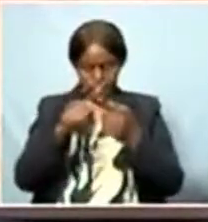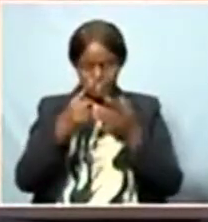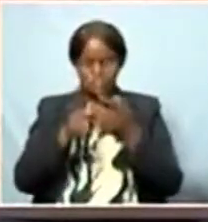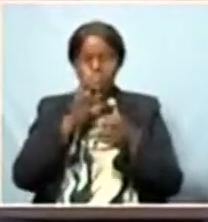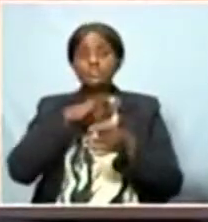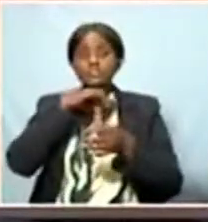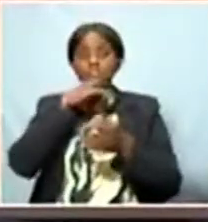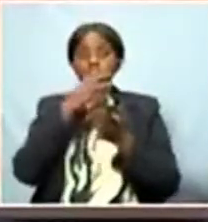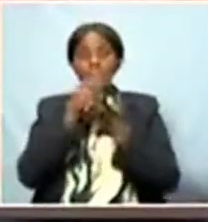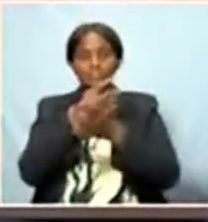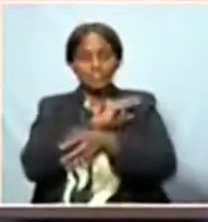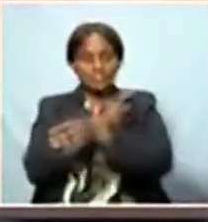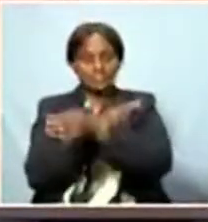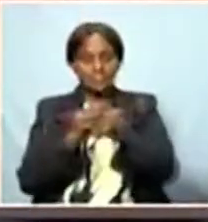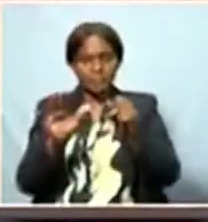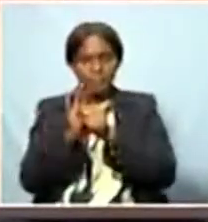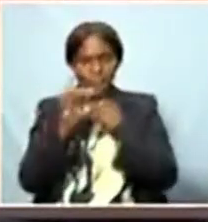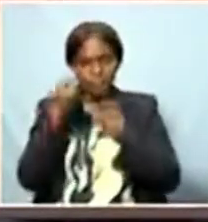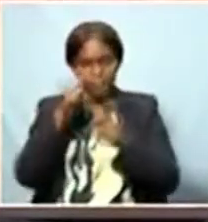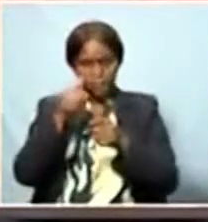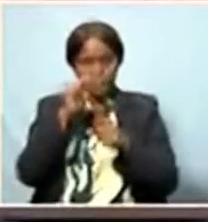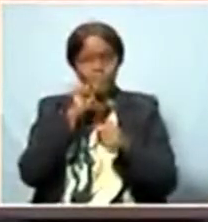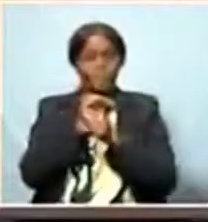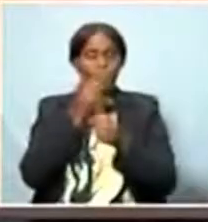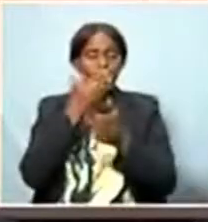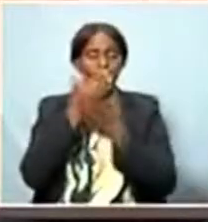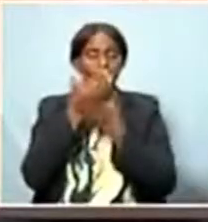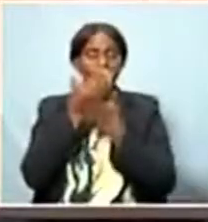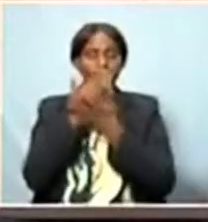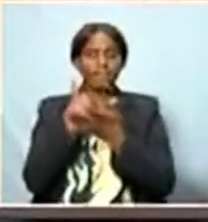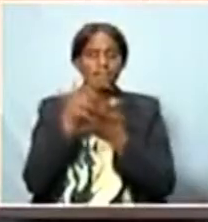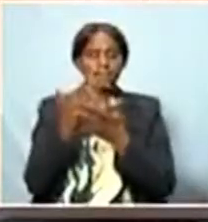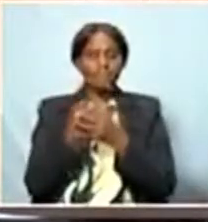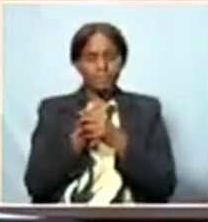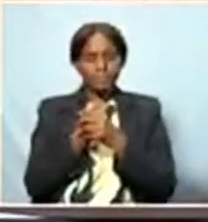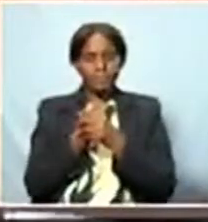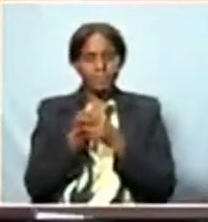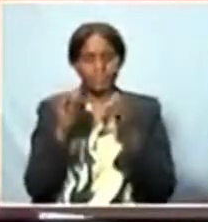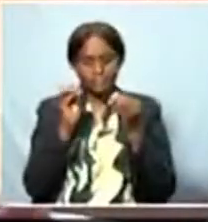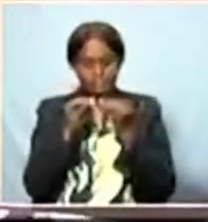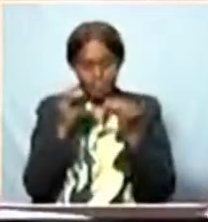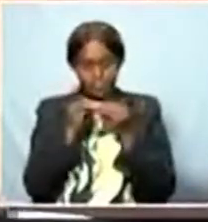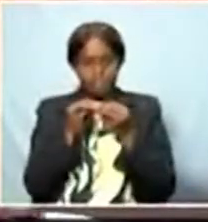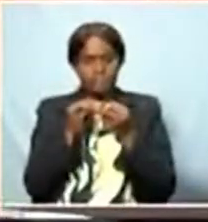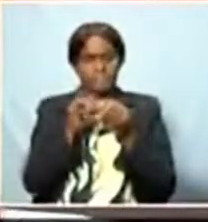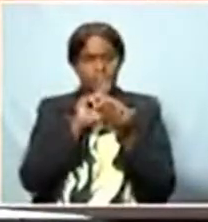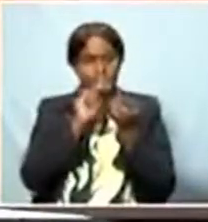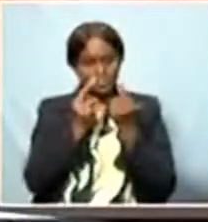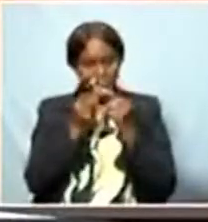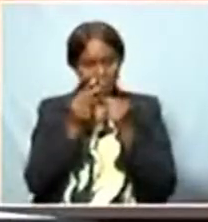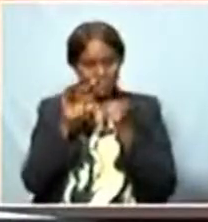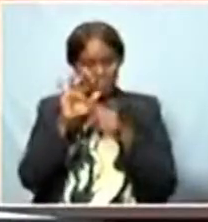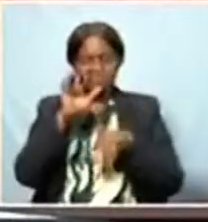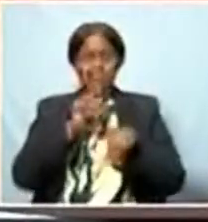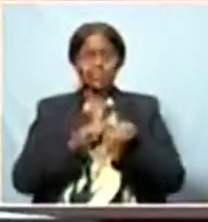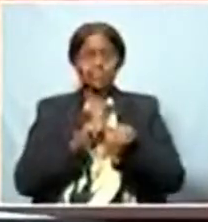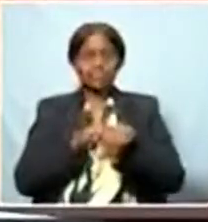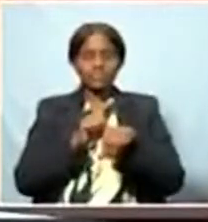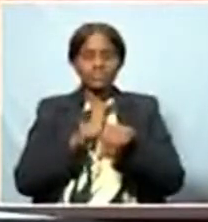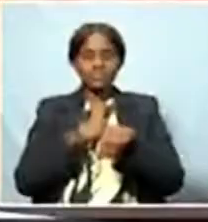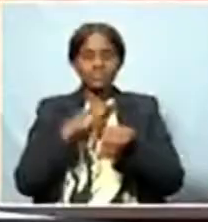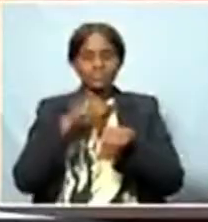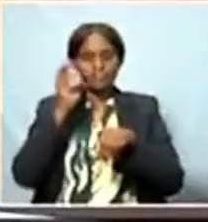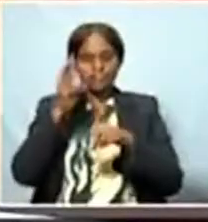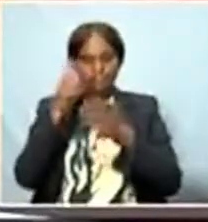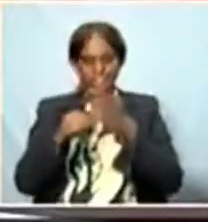sufficiently resourced for you to carry out that mandate effectively. The most consequential reform of your time will